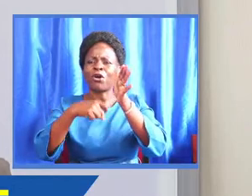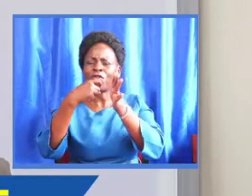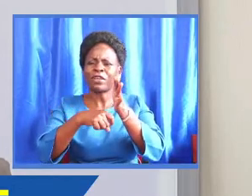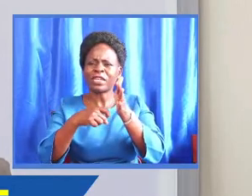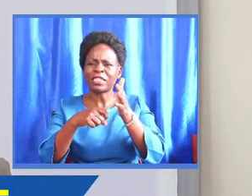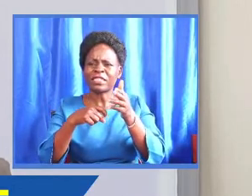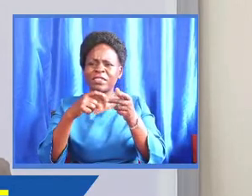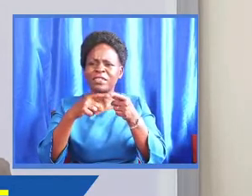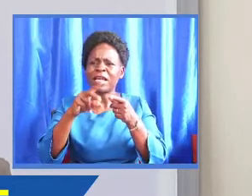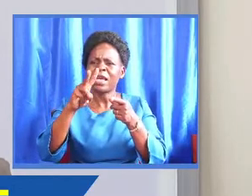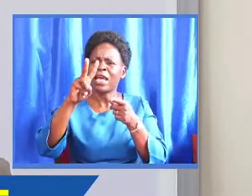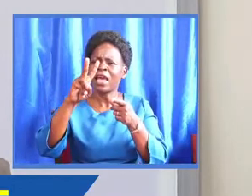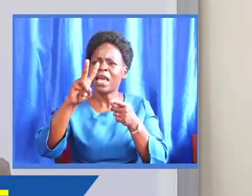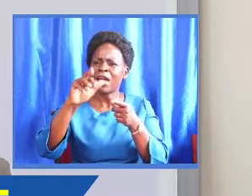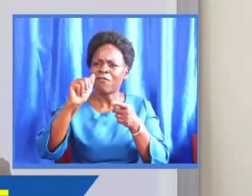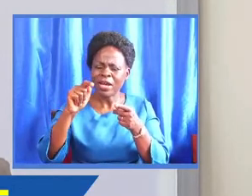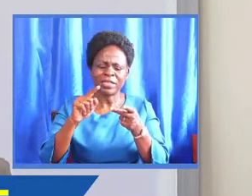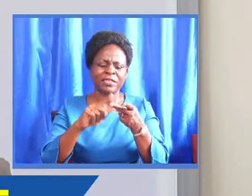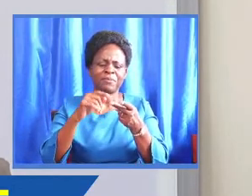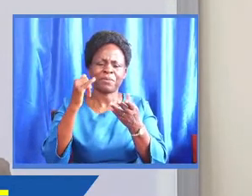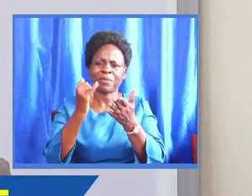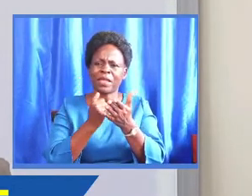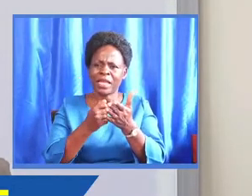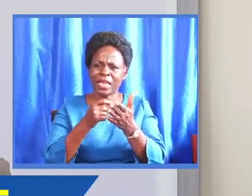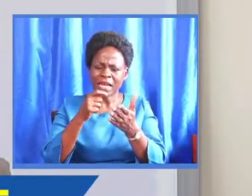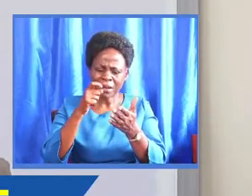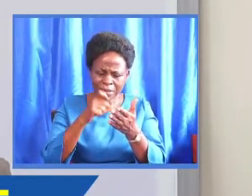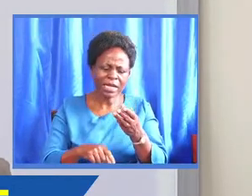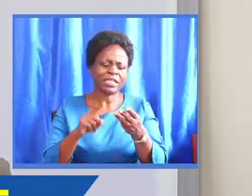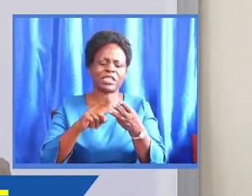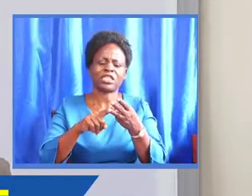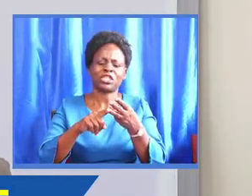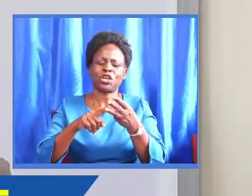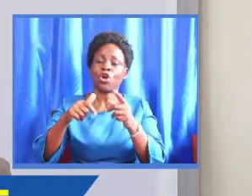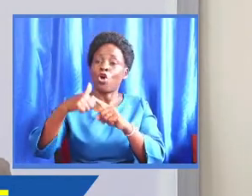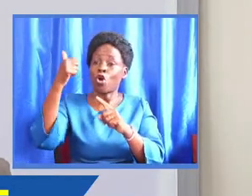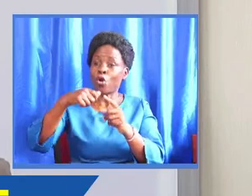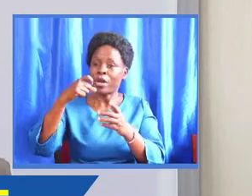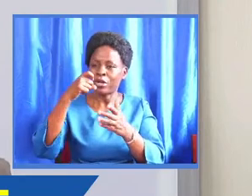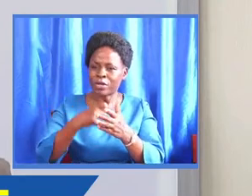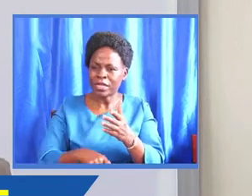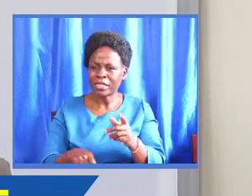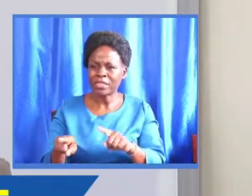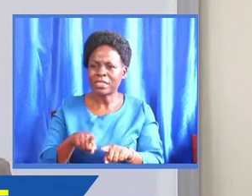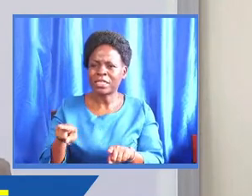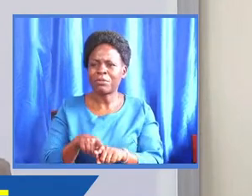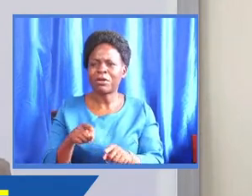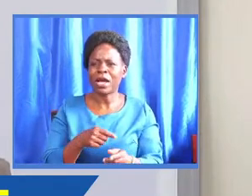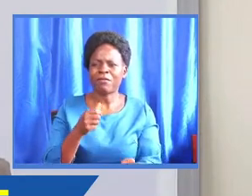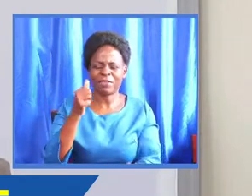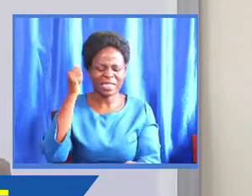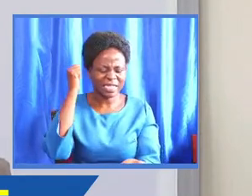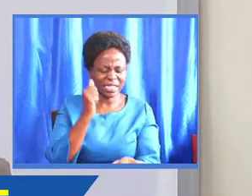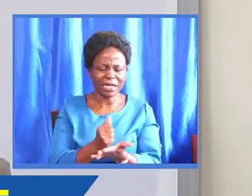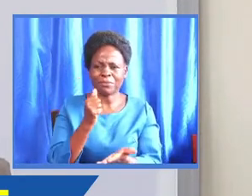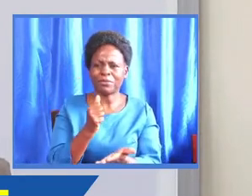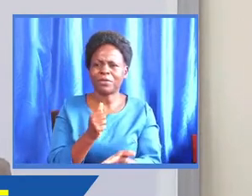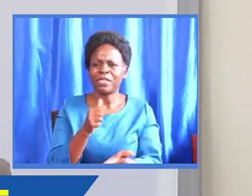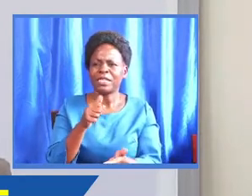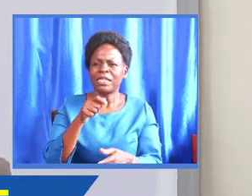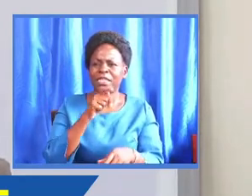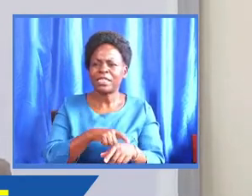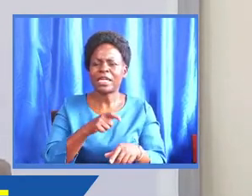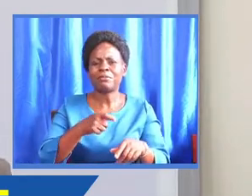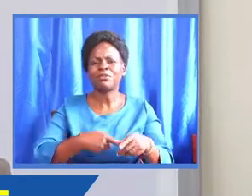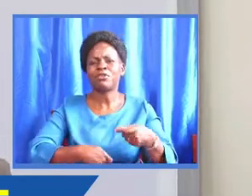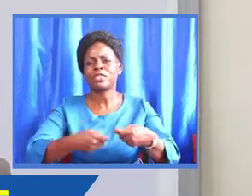from VAT, income tax, and the rental and corporation tax, we also have stamp duty. Now, each time you're going to sell